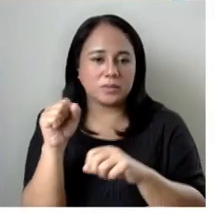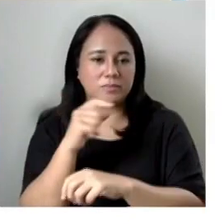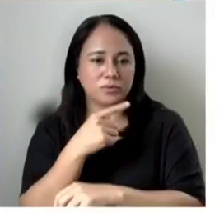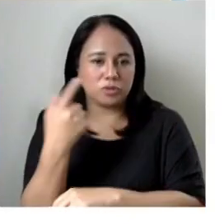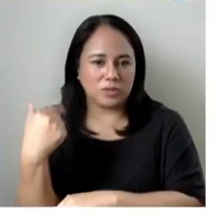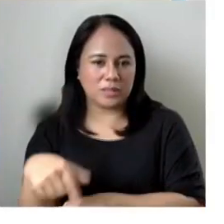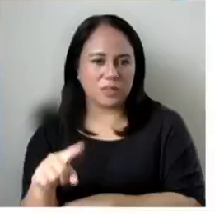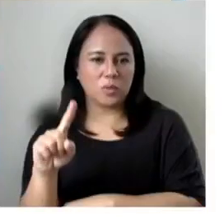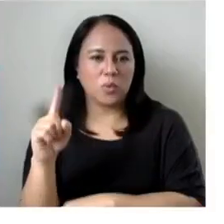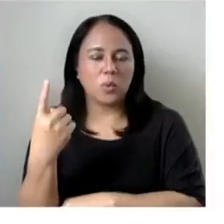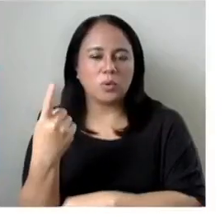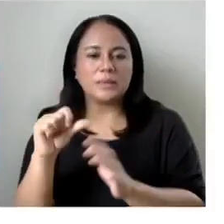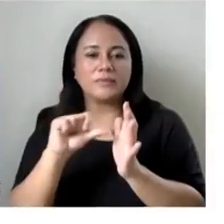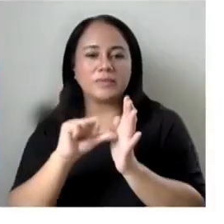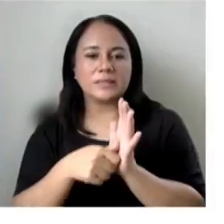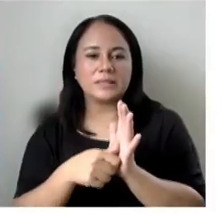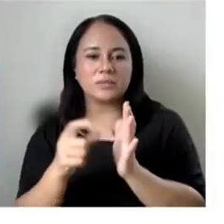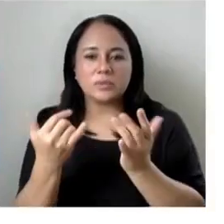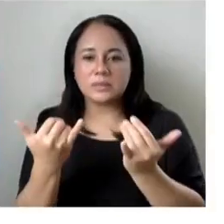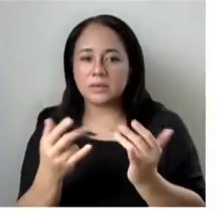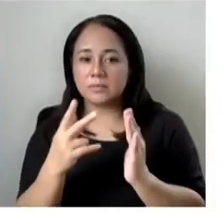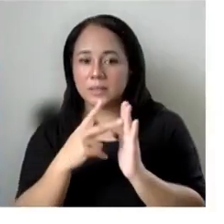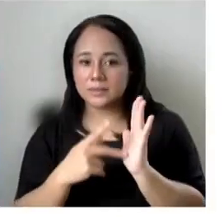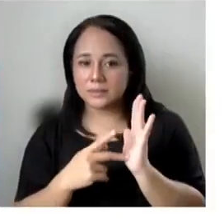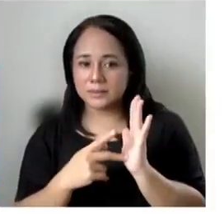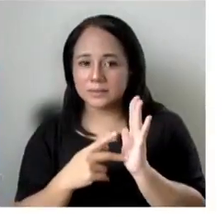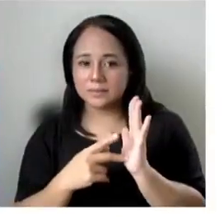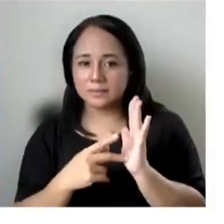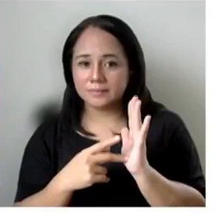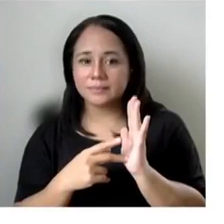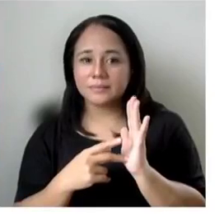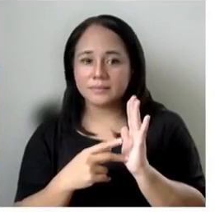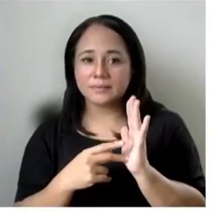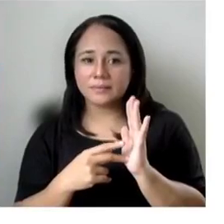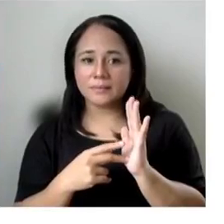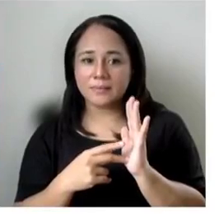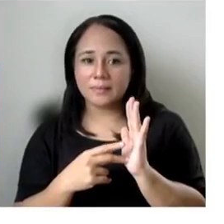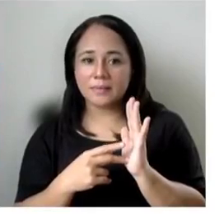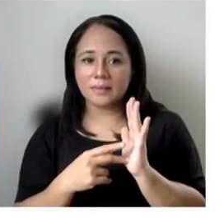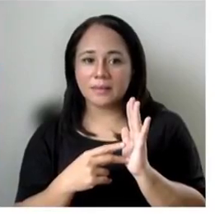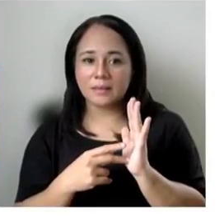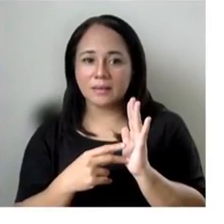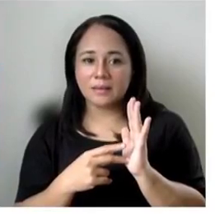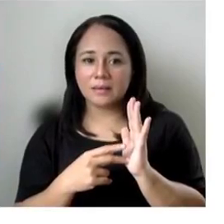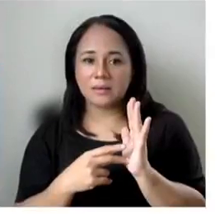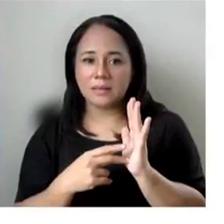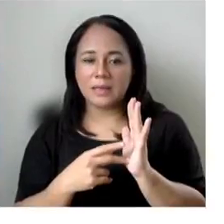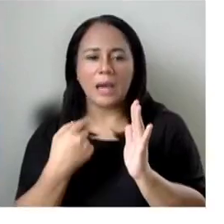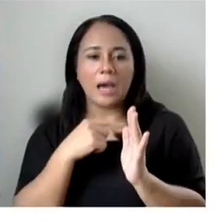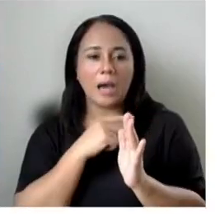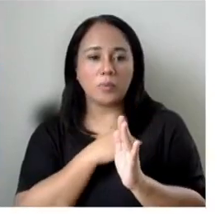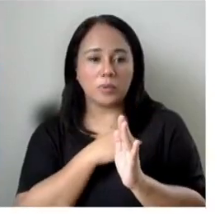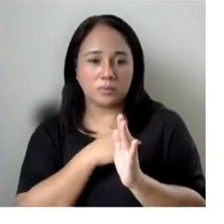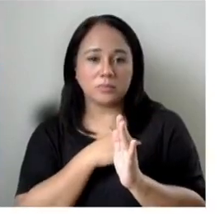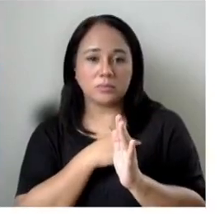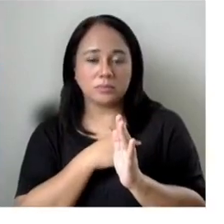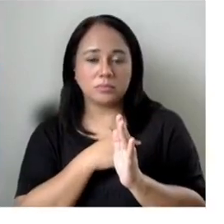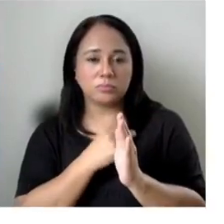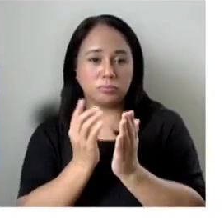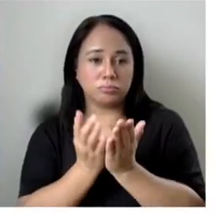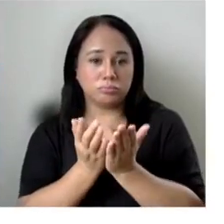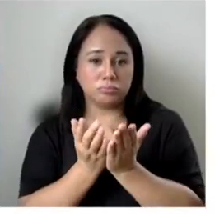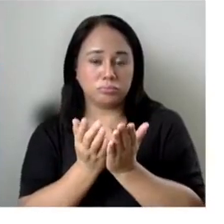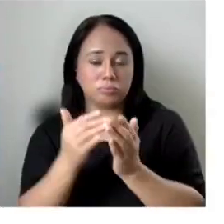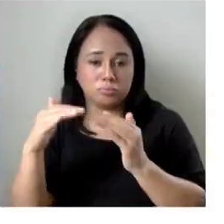a reiteration of our current policy that our maritime tensions